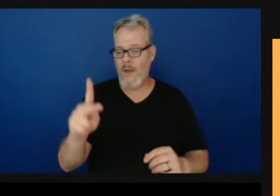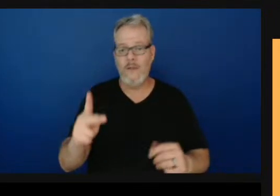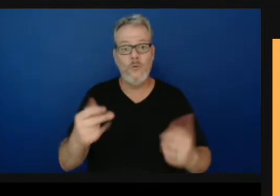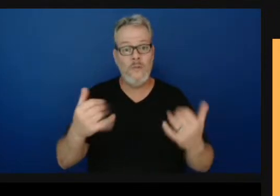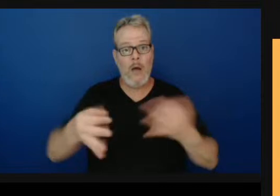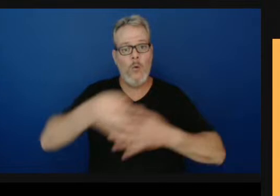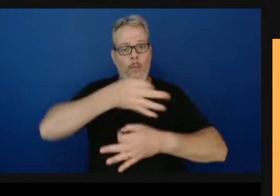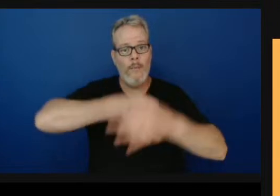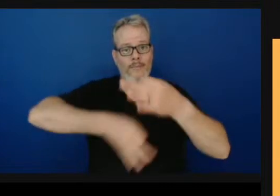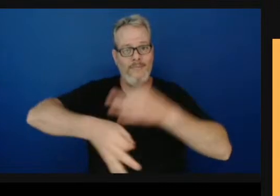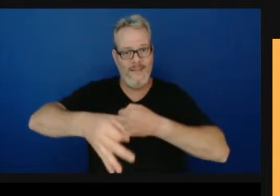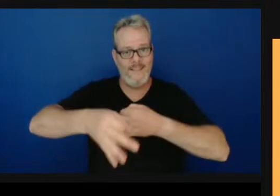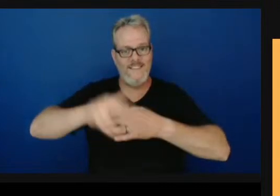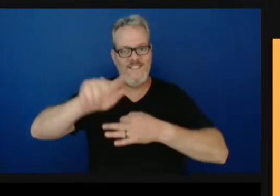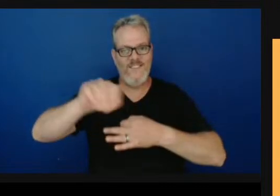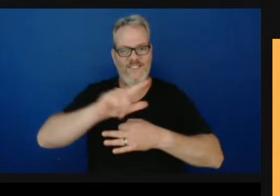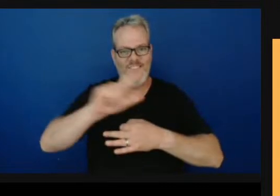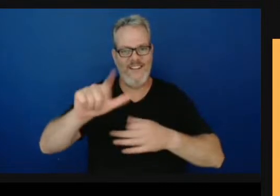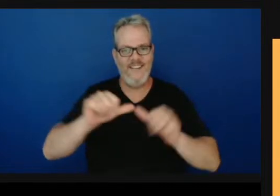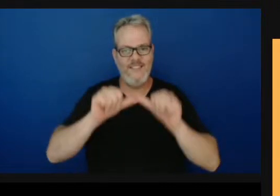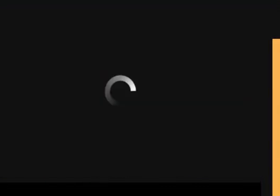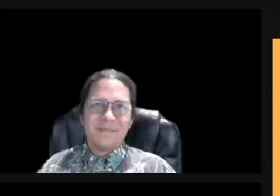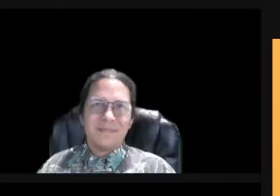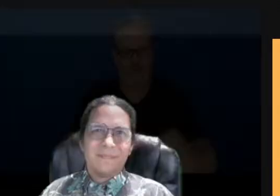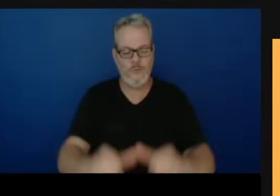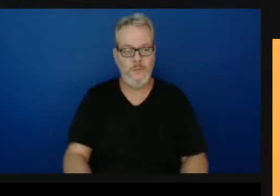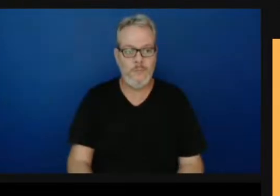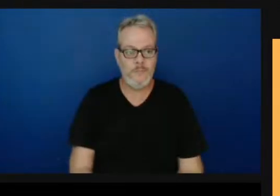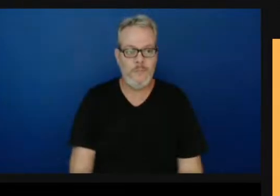in and continue onward, huh?